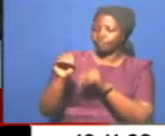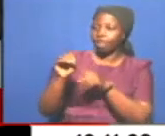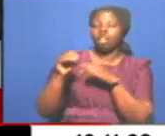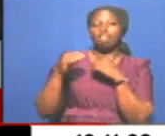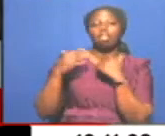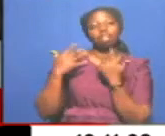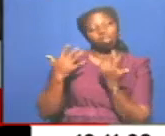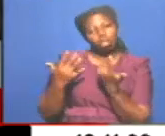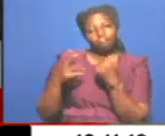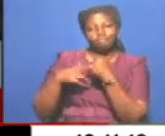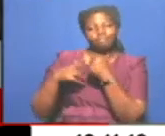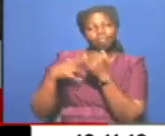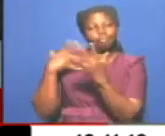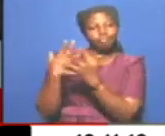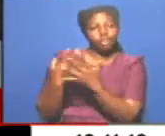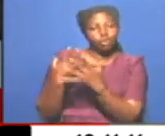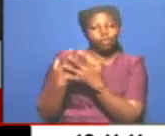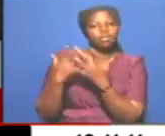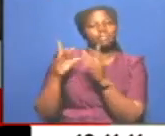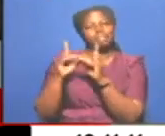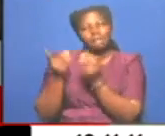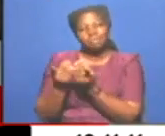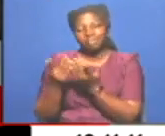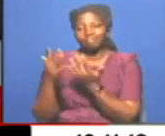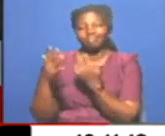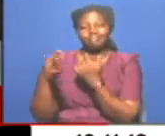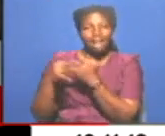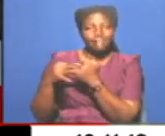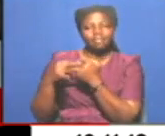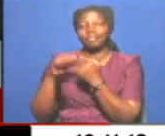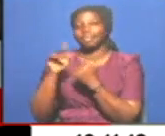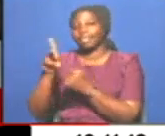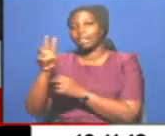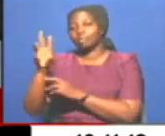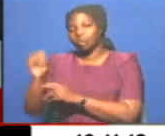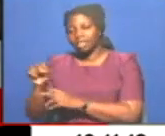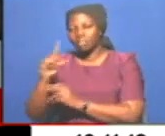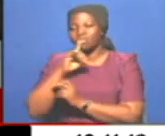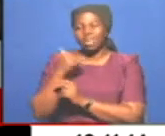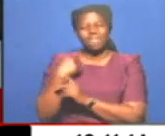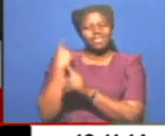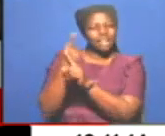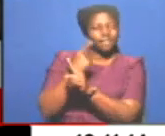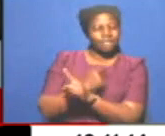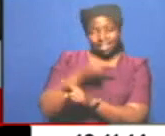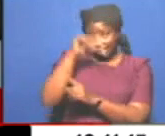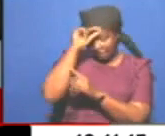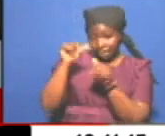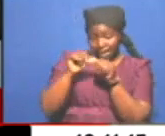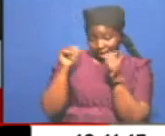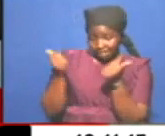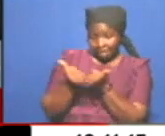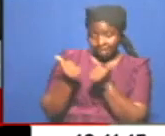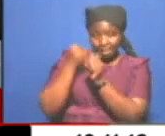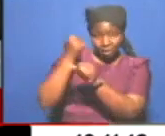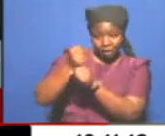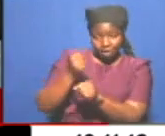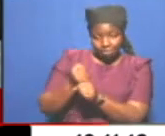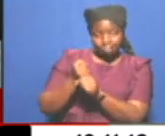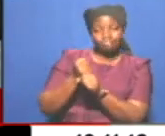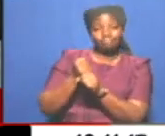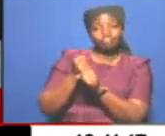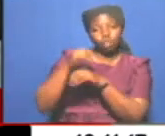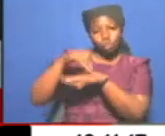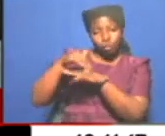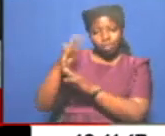we have the KWS. So it's a conglomerate of government agencies who deal with security. Mm-hmm. And the purpose